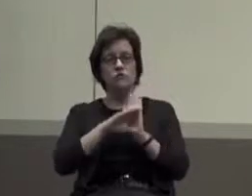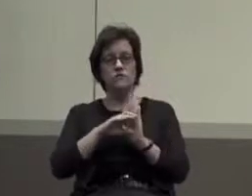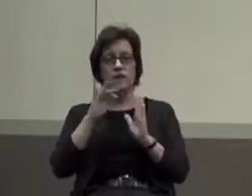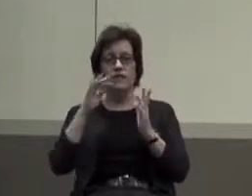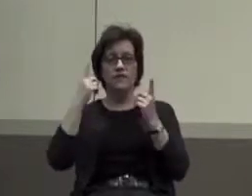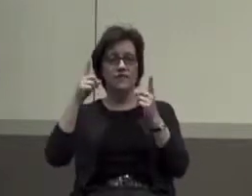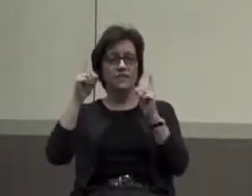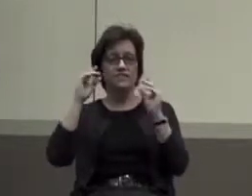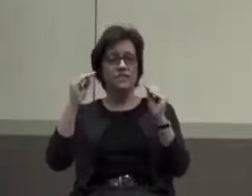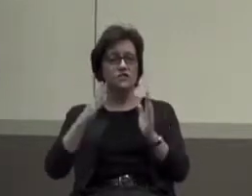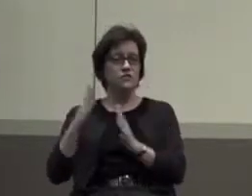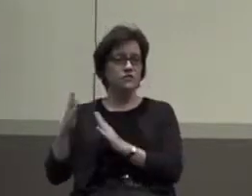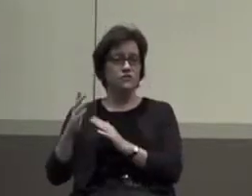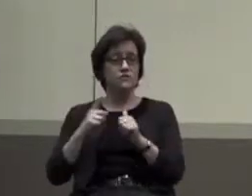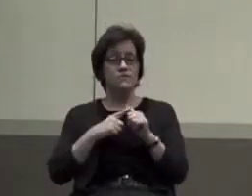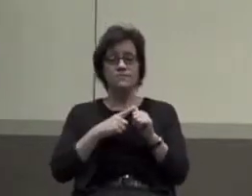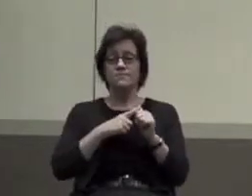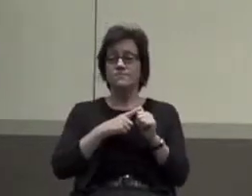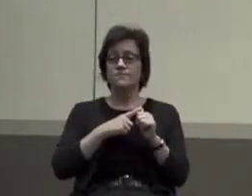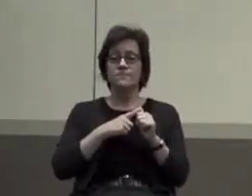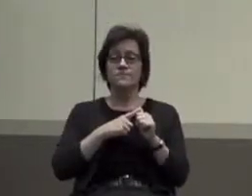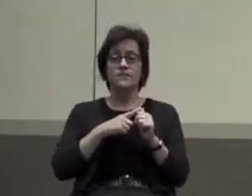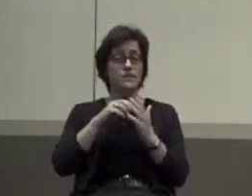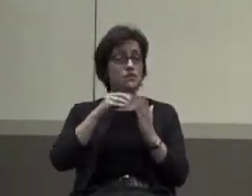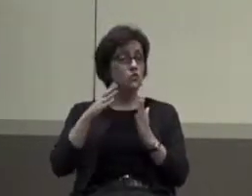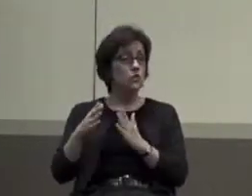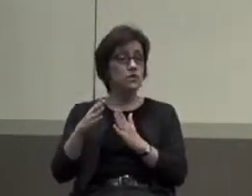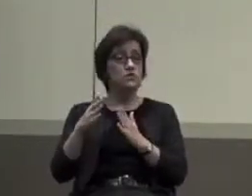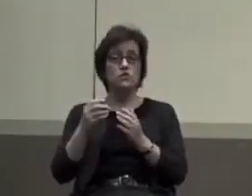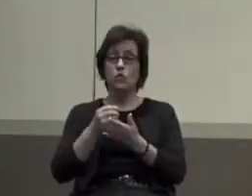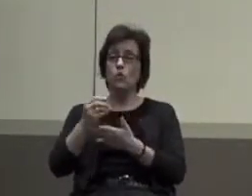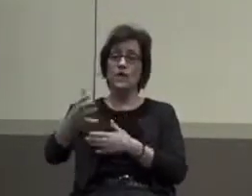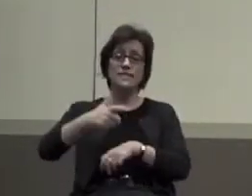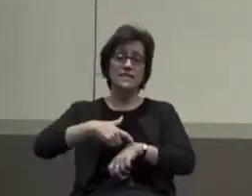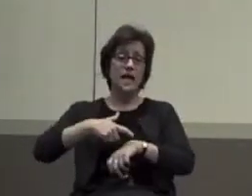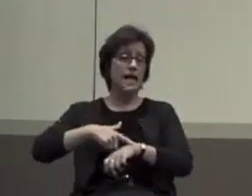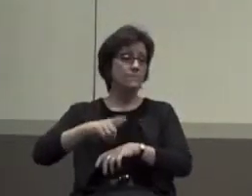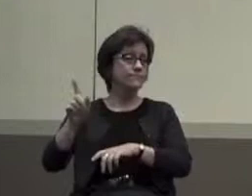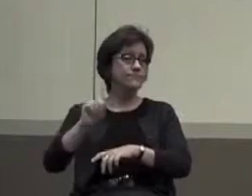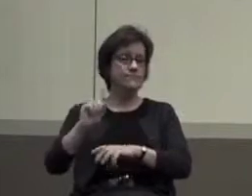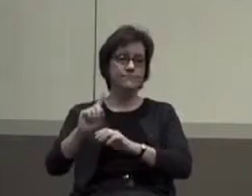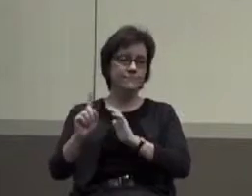that they don't allow students to waste time, and they themselves don't waste time.